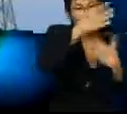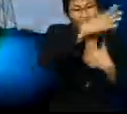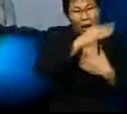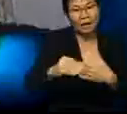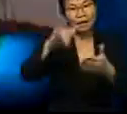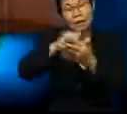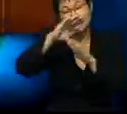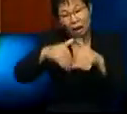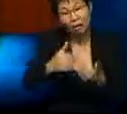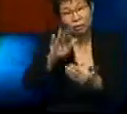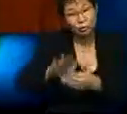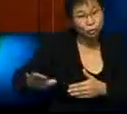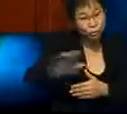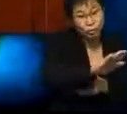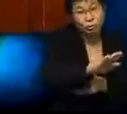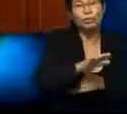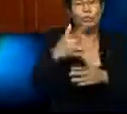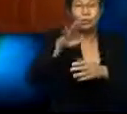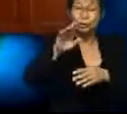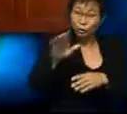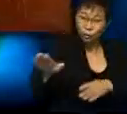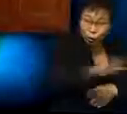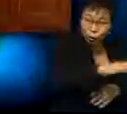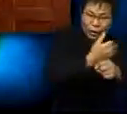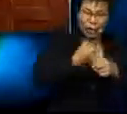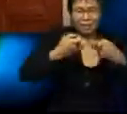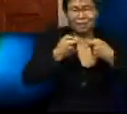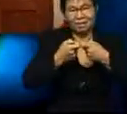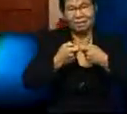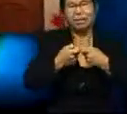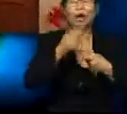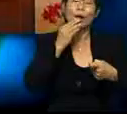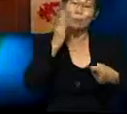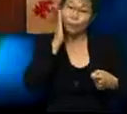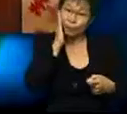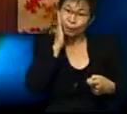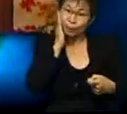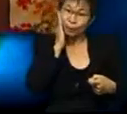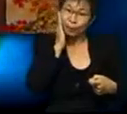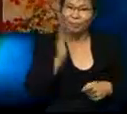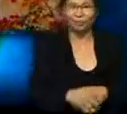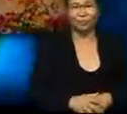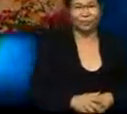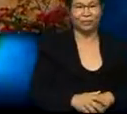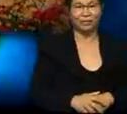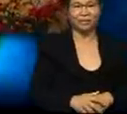that's how you, yes, you, get electricity at home.